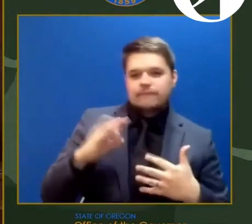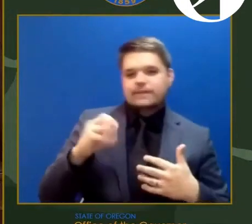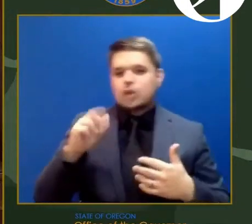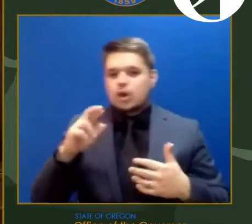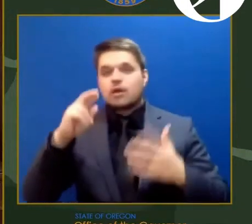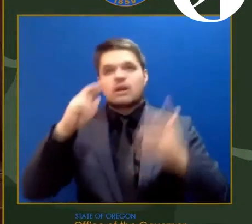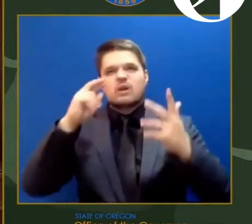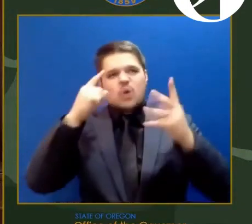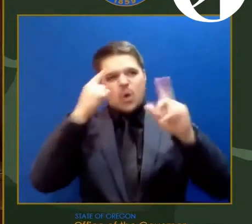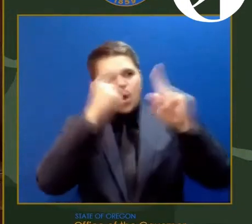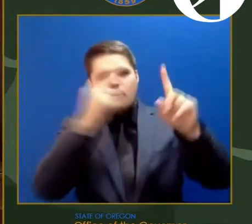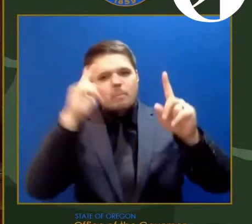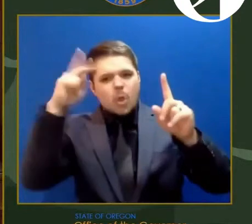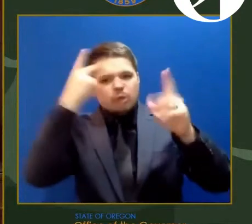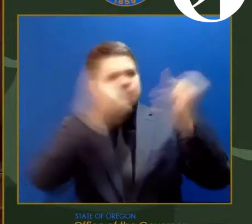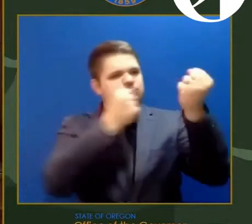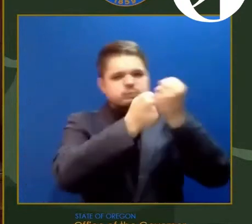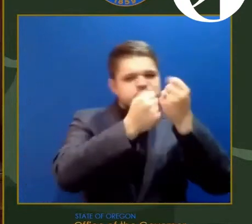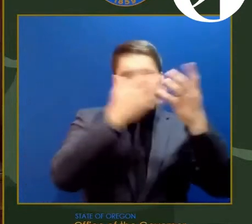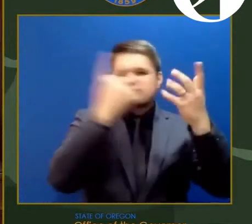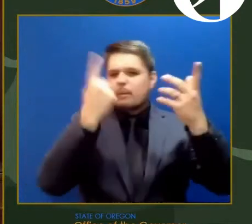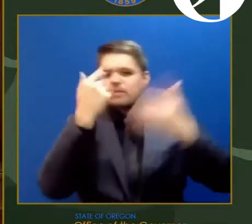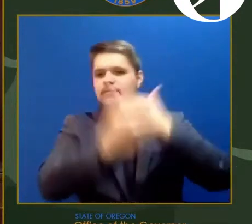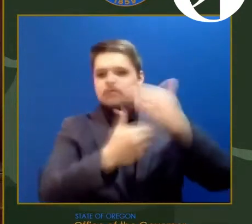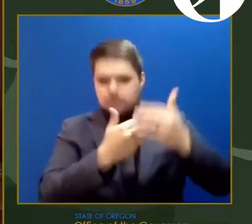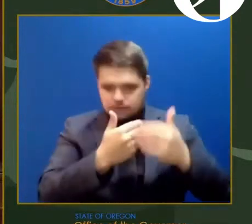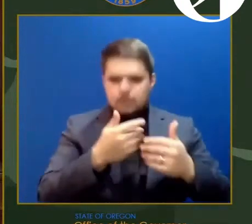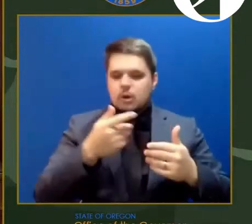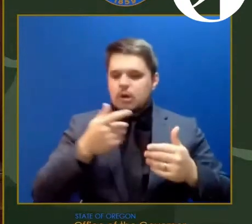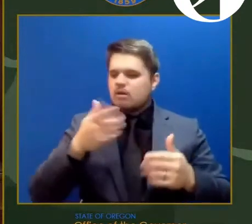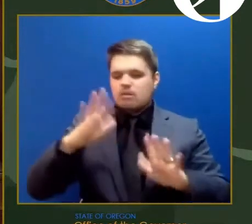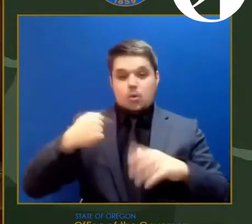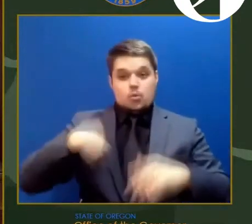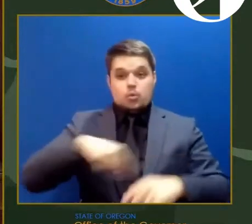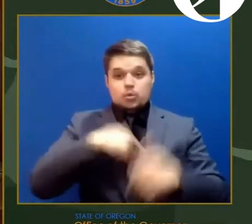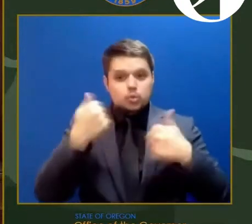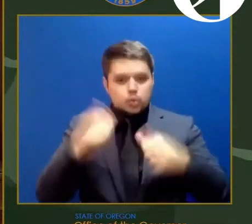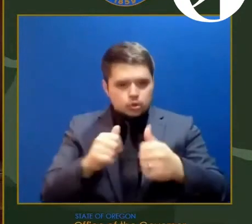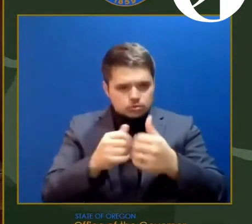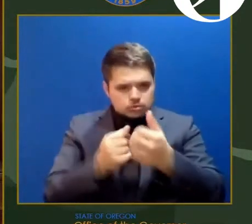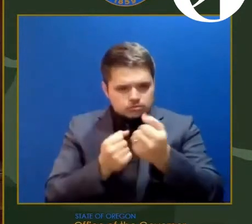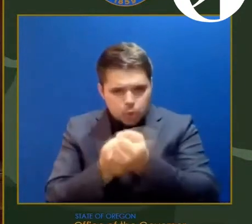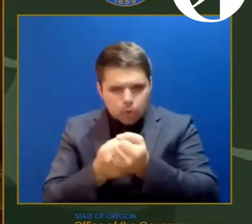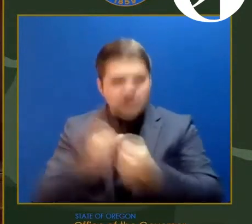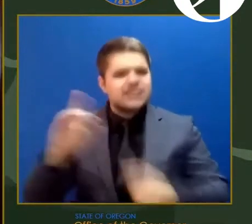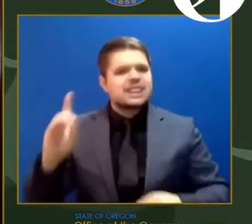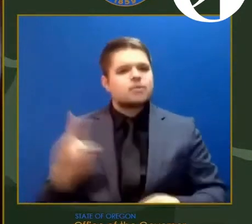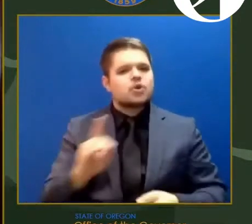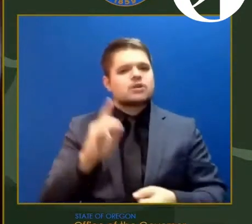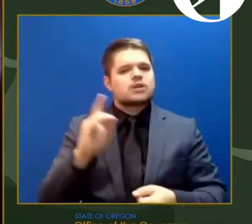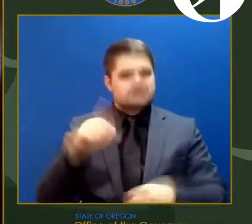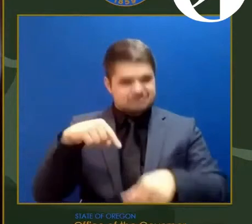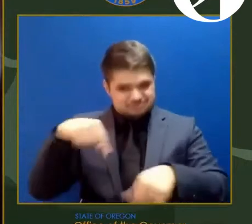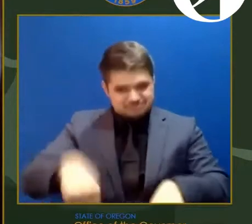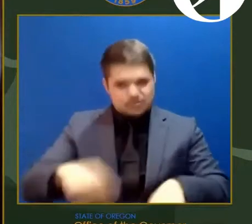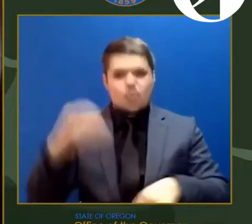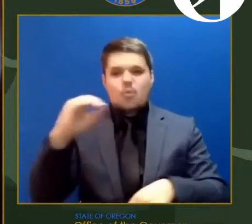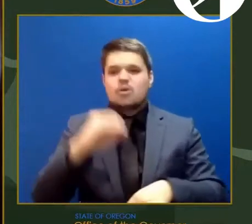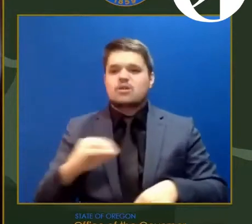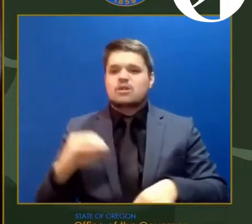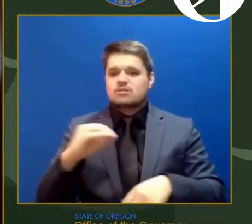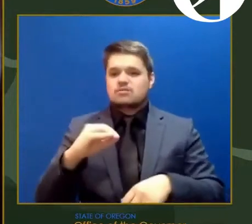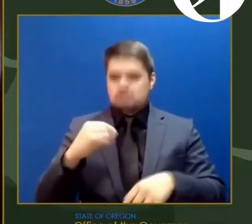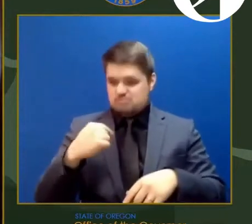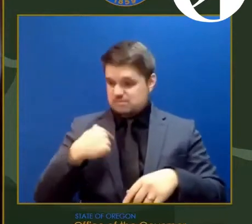to strengthening this country's democracy, and it starts right here, right in this building. Because in